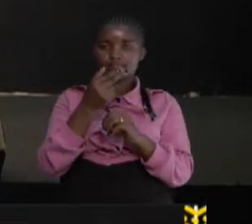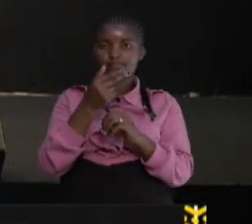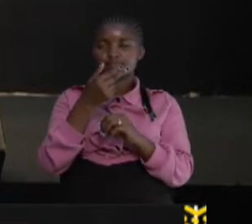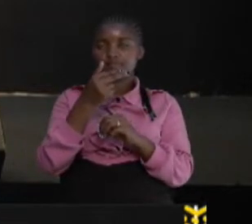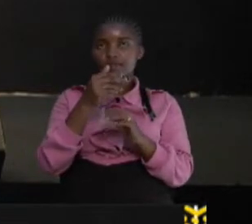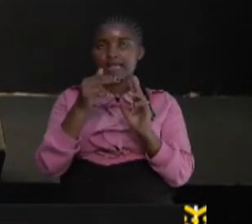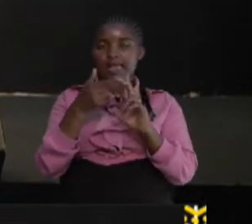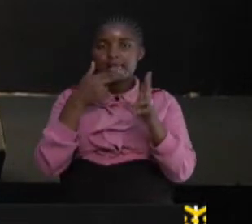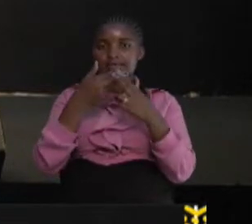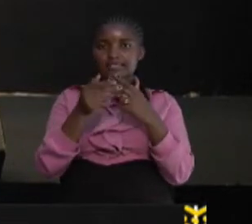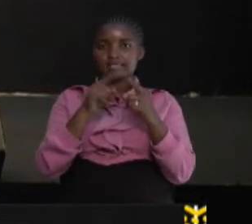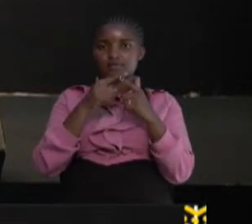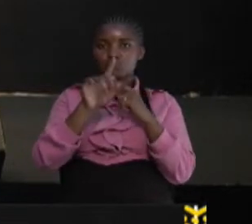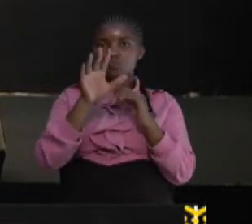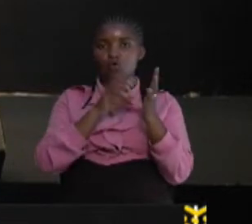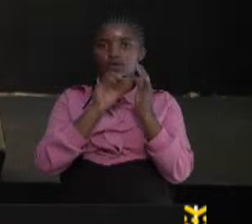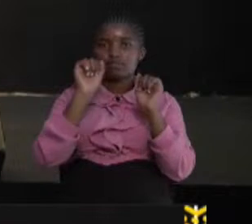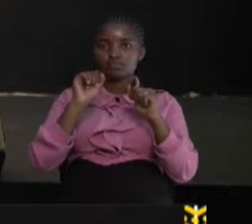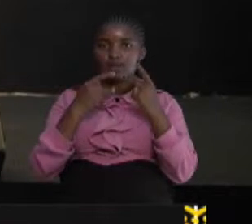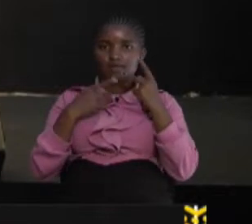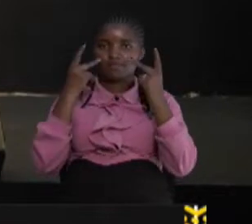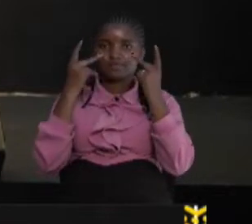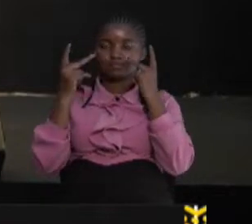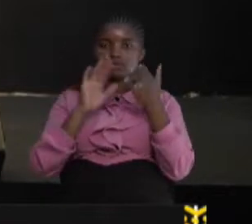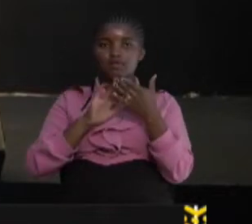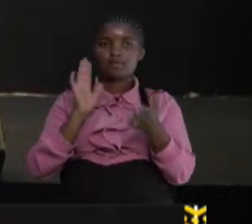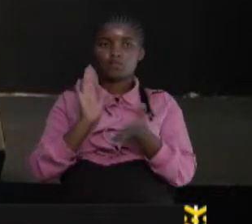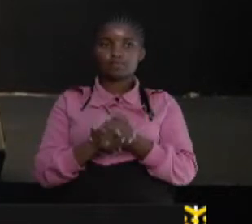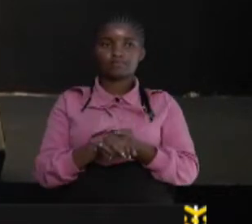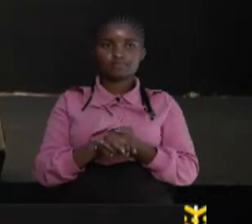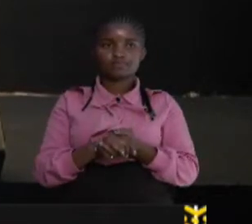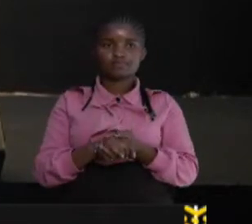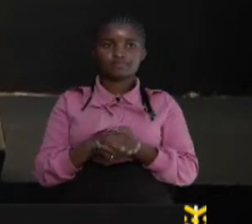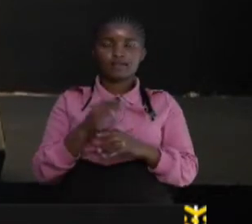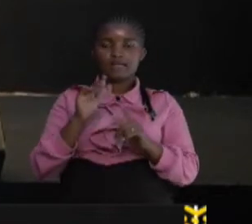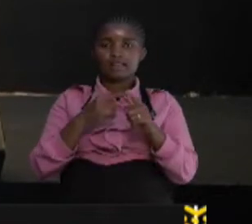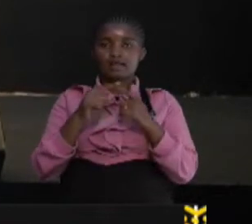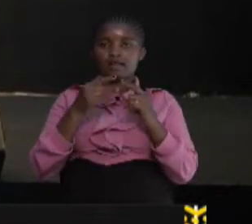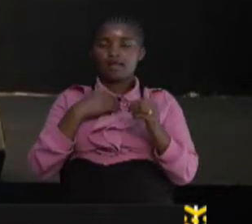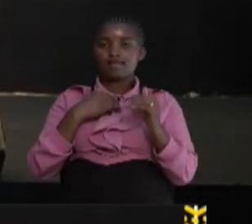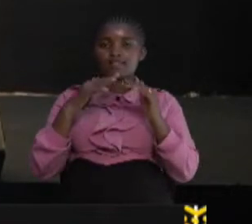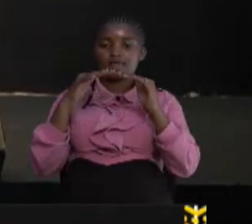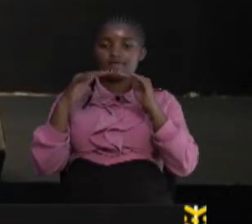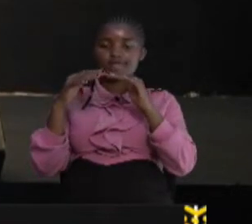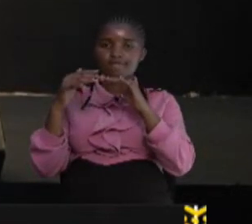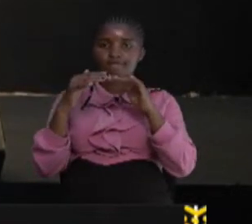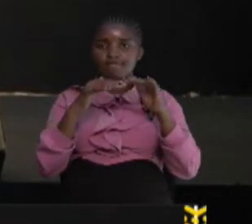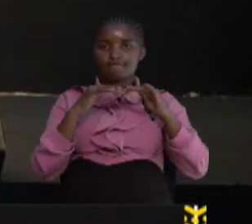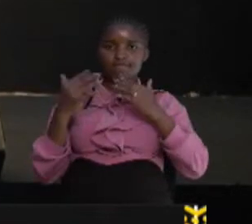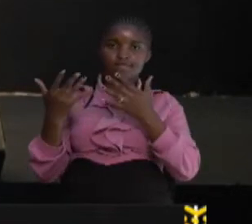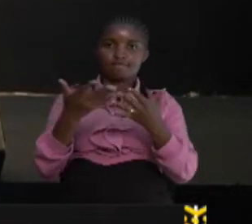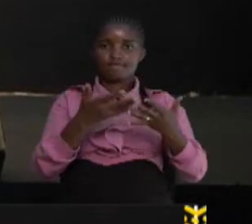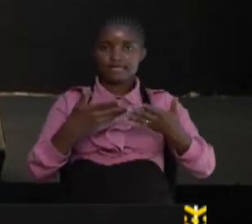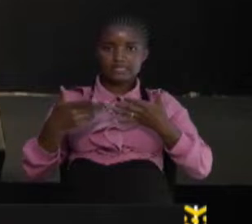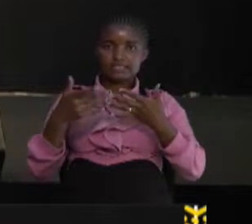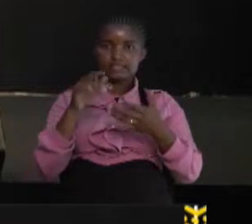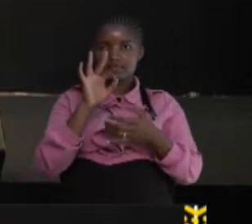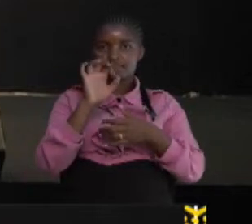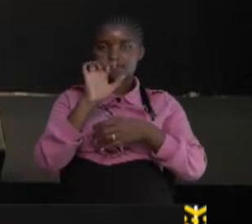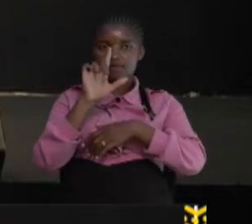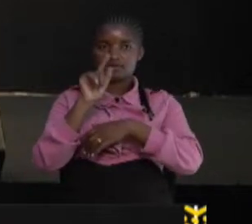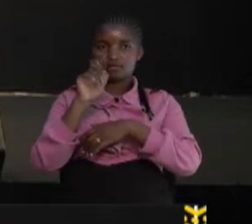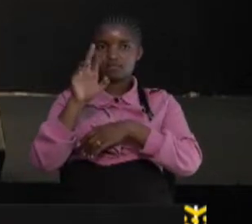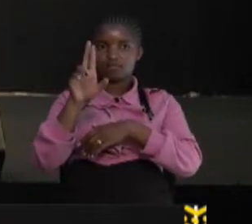content can have the visibility that it deserves, all right? Then there's filters. So creation tools on TikTok is like one of